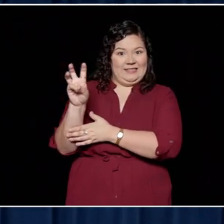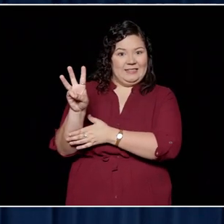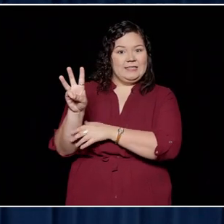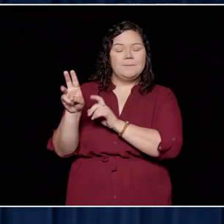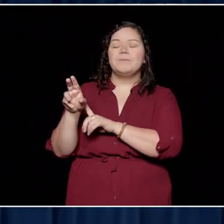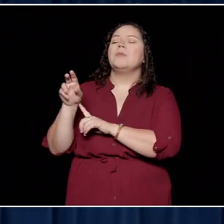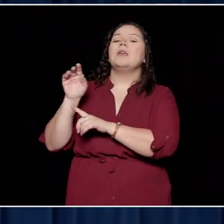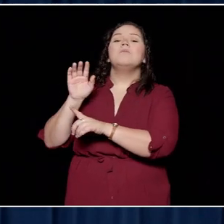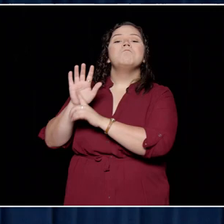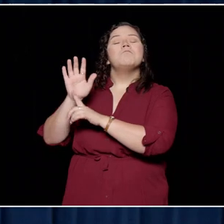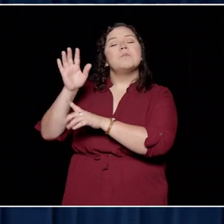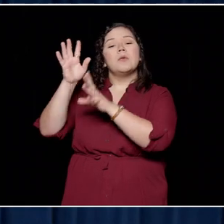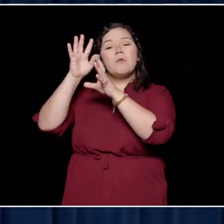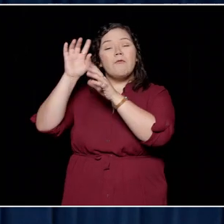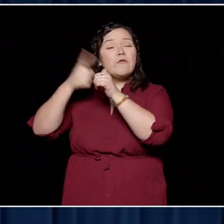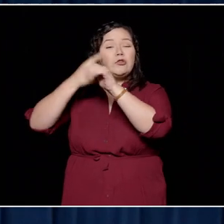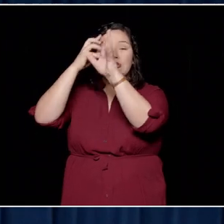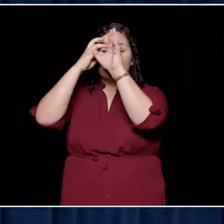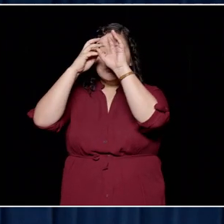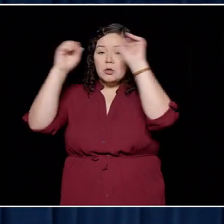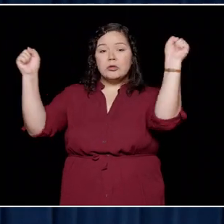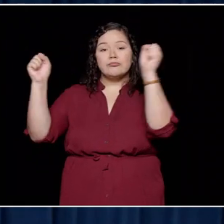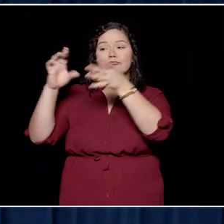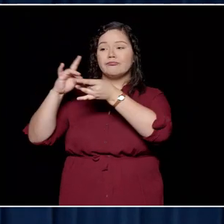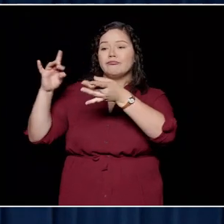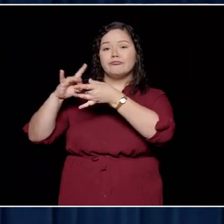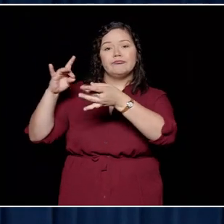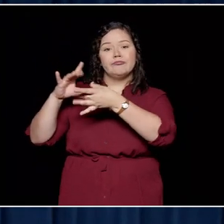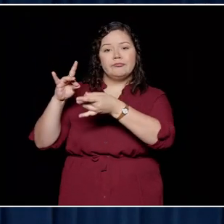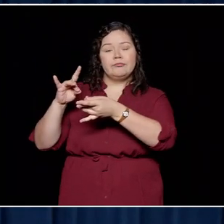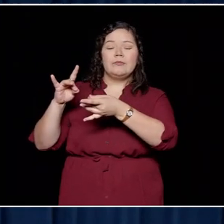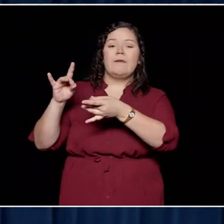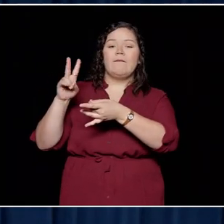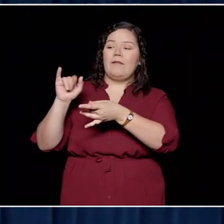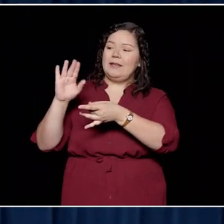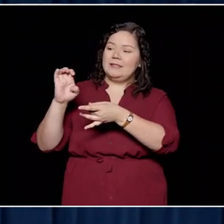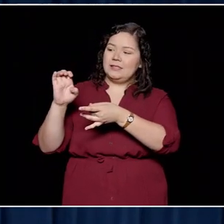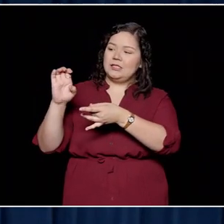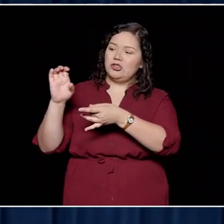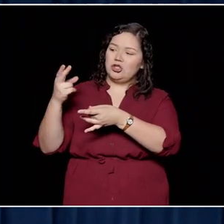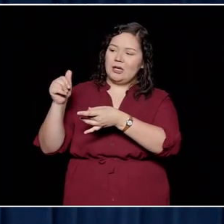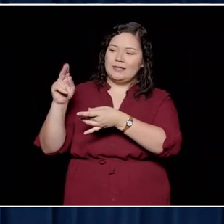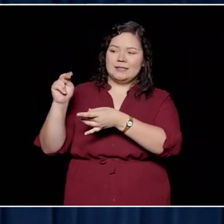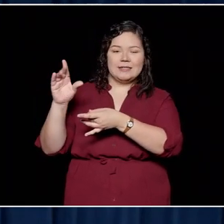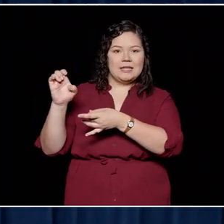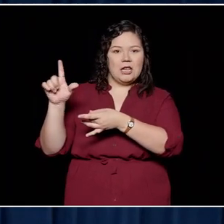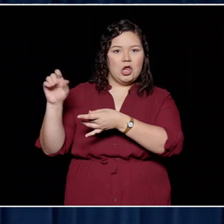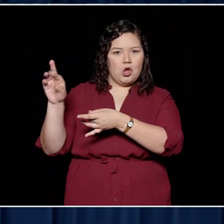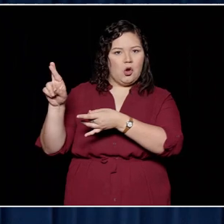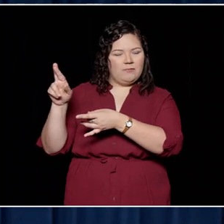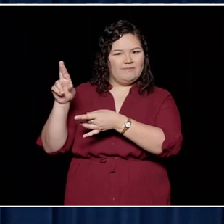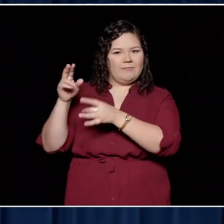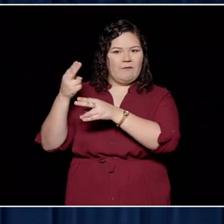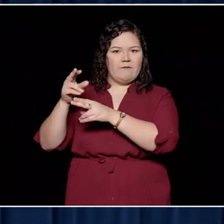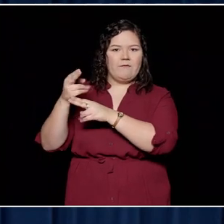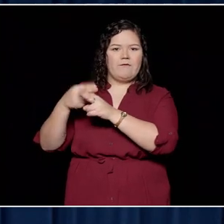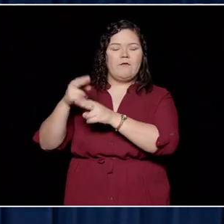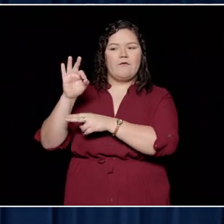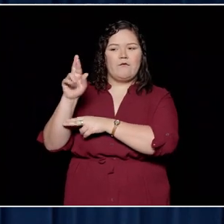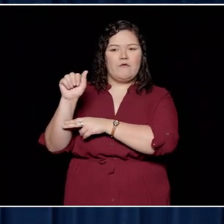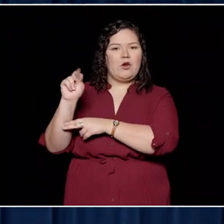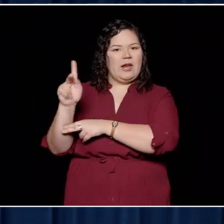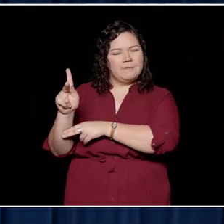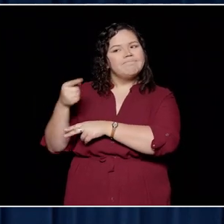1916, UBC's very first president and vice chancellor, Frank Westbrook, encouraged that class to make